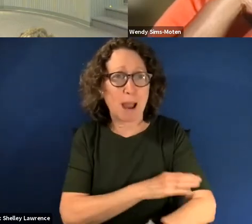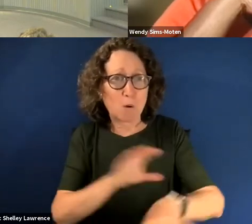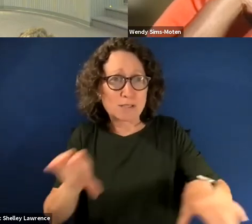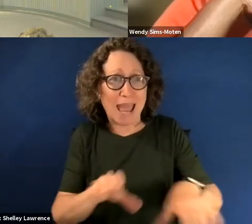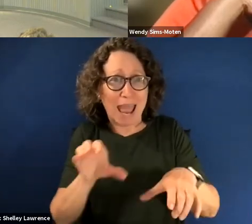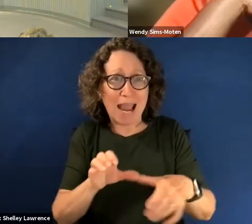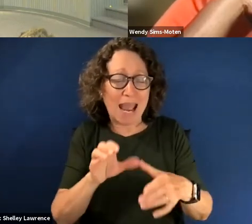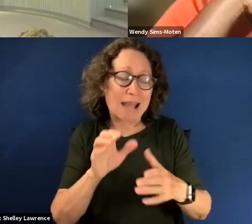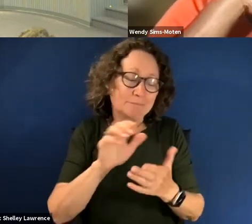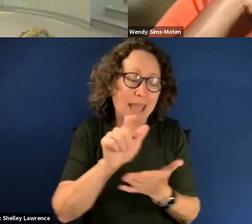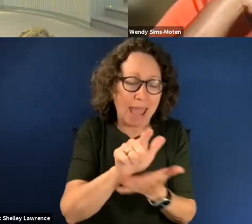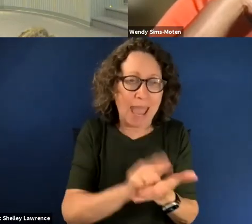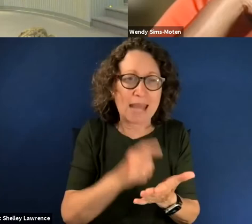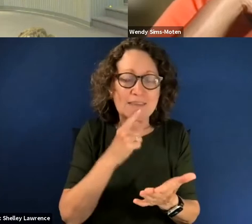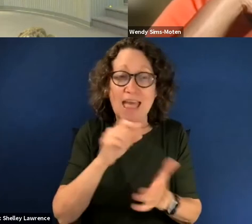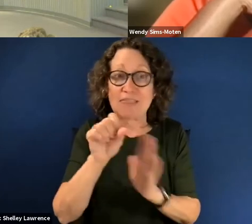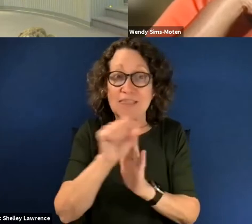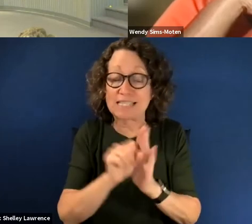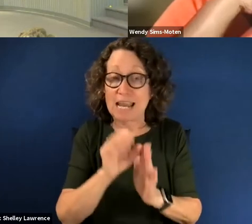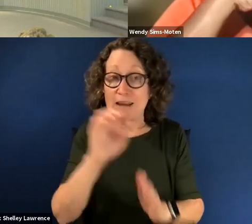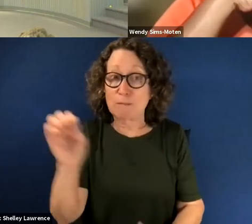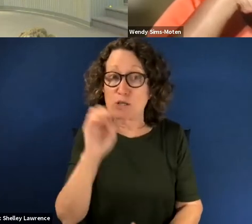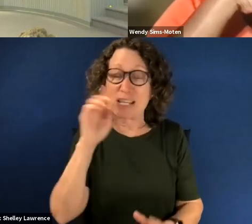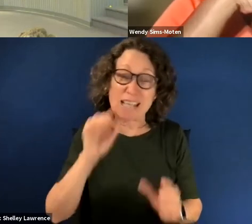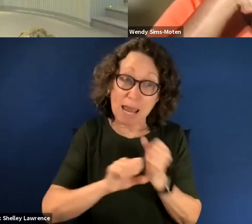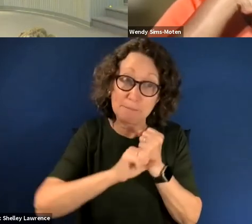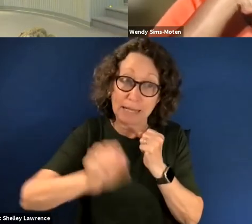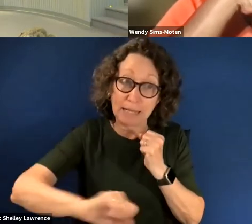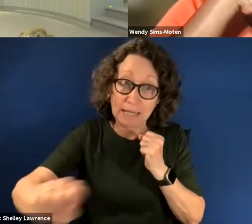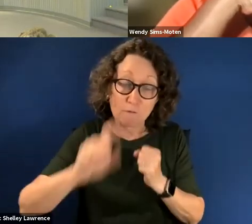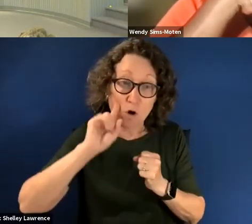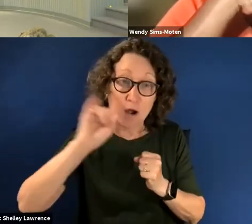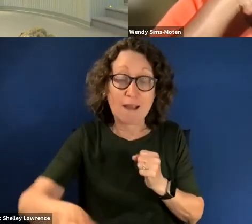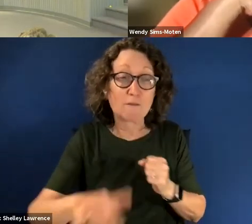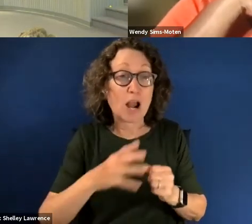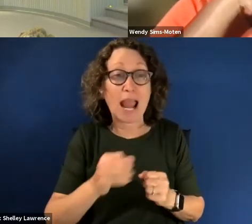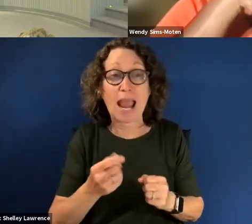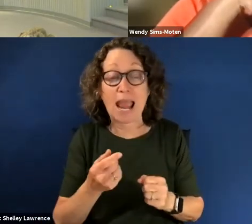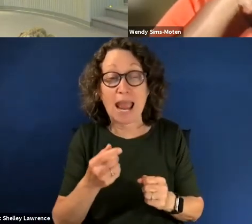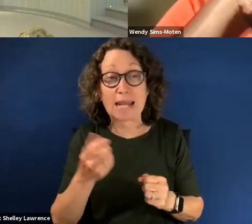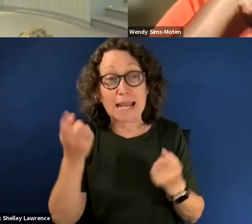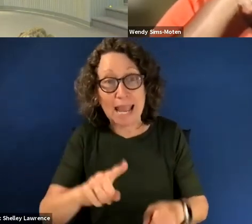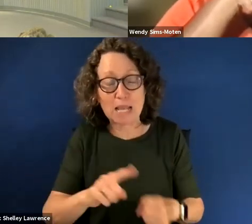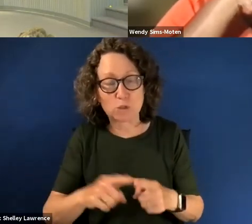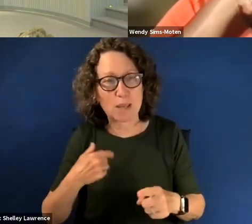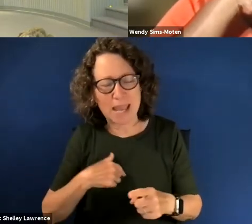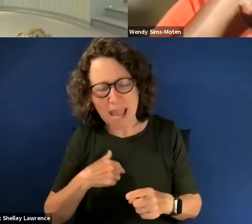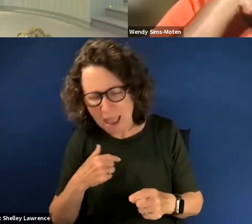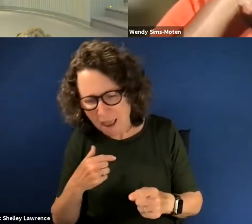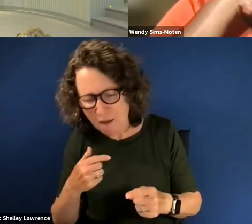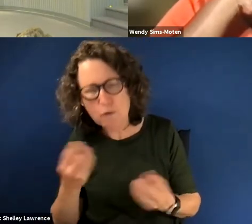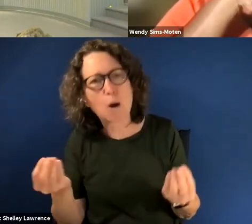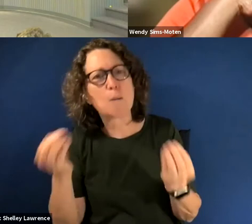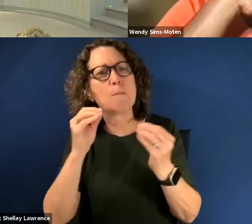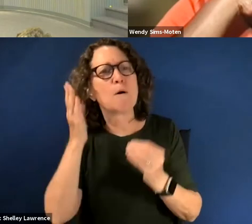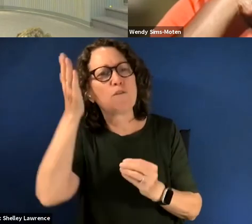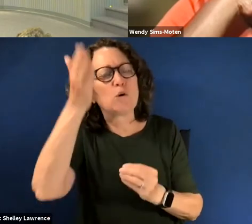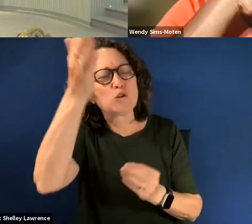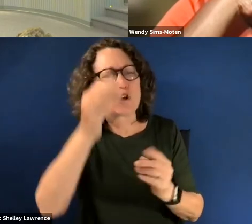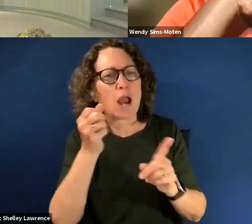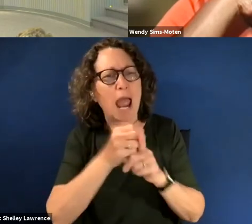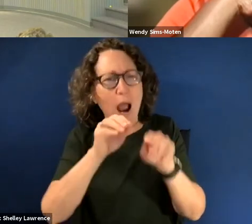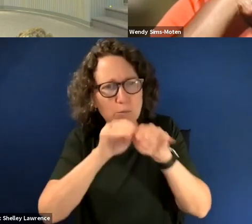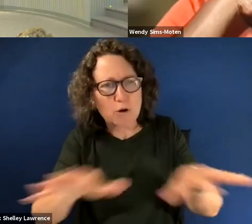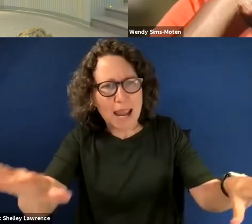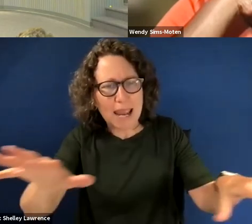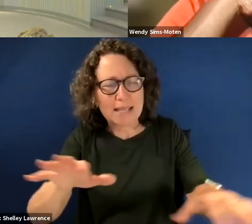somehow believes that a state of emergency can be indefinite in duration in case we have future outbreaks of COVID-19,